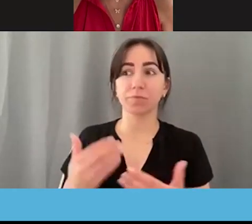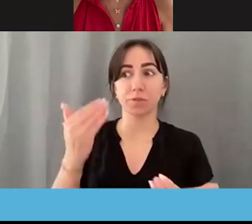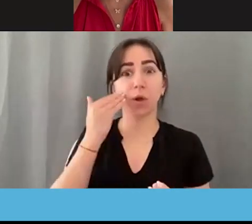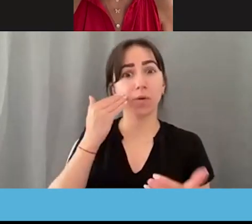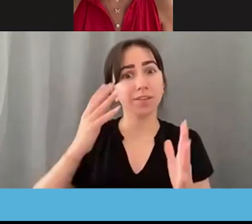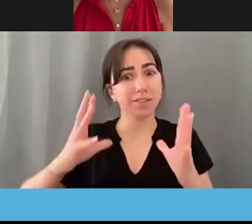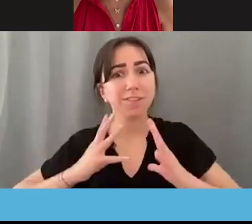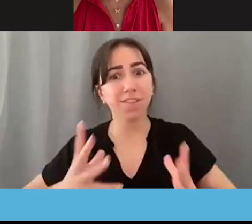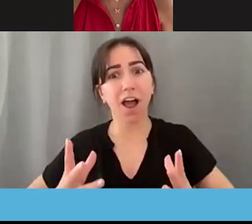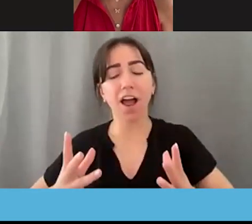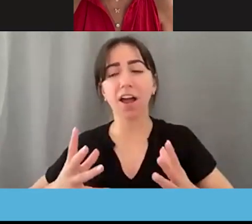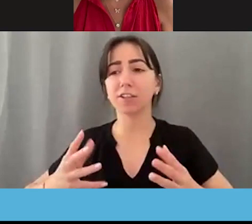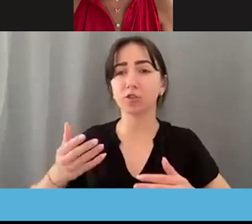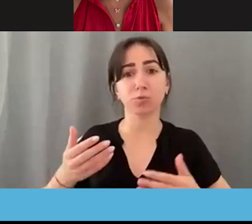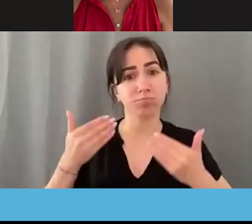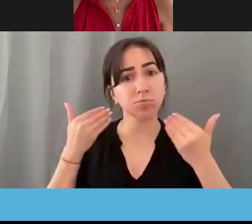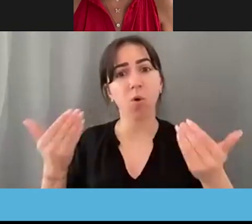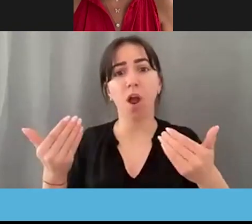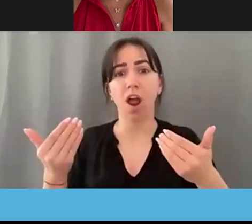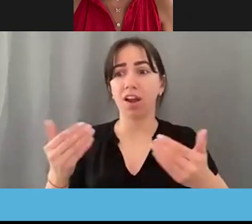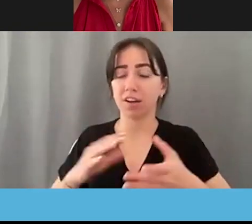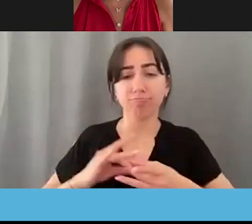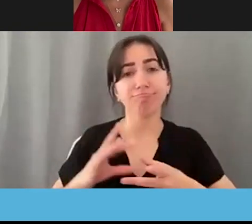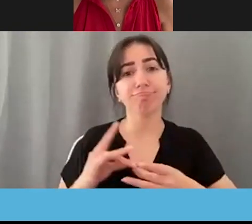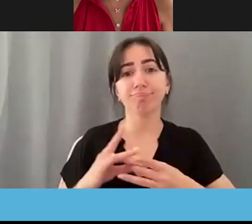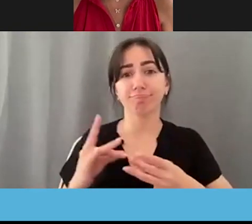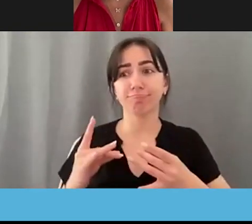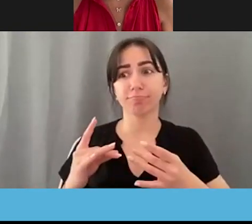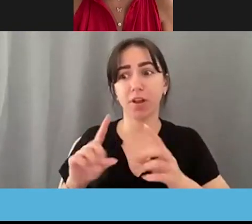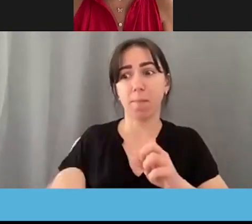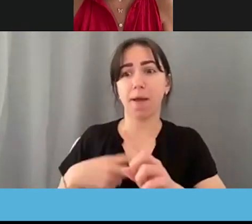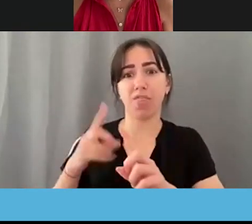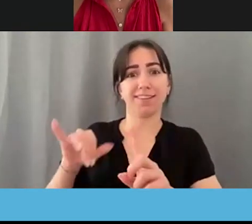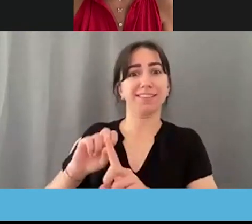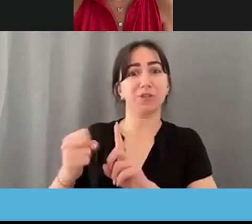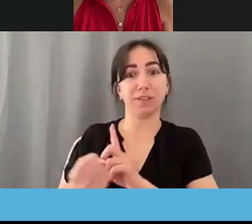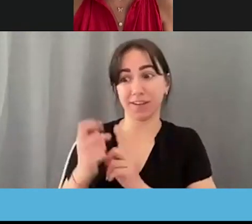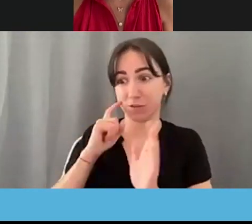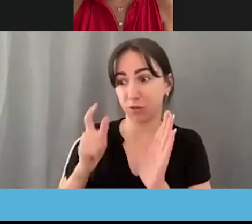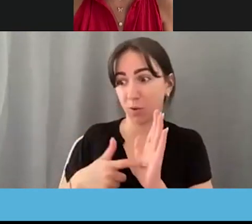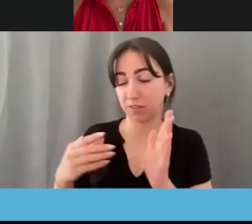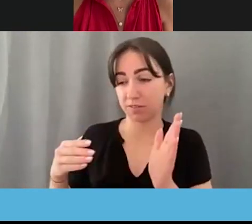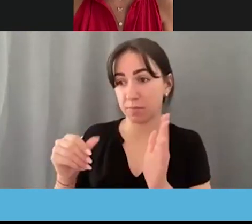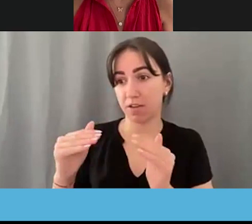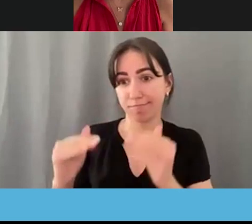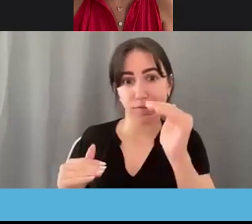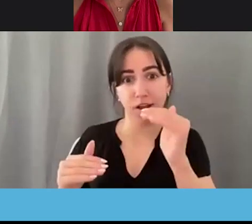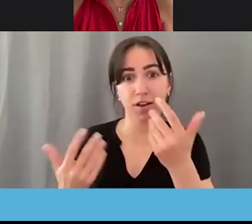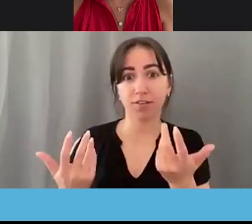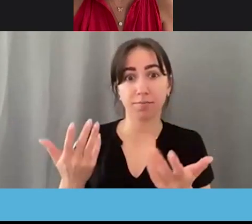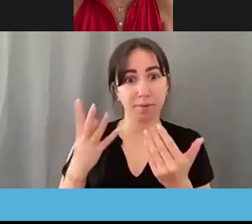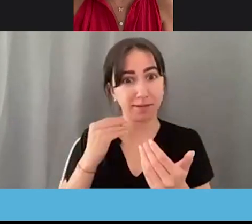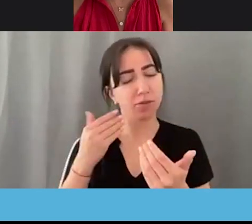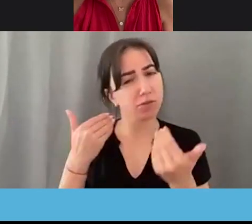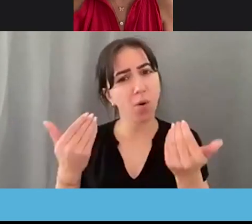okay to speak up and to address pay inequality whenever you find that you are experiencing